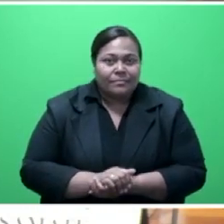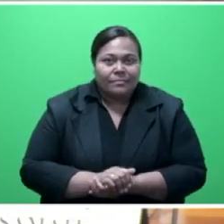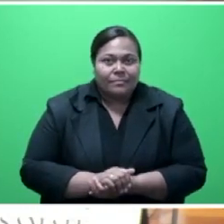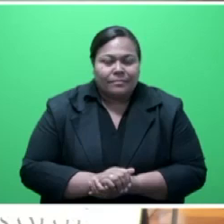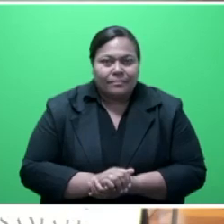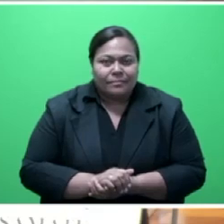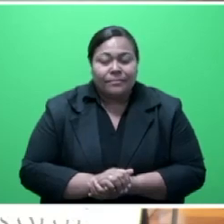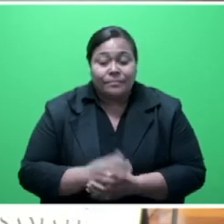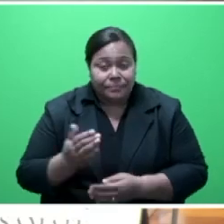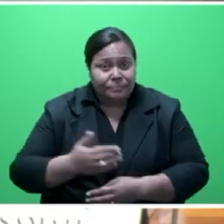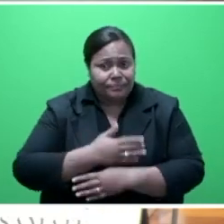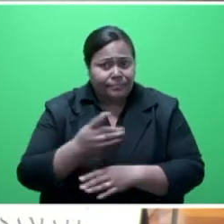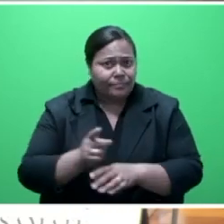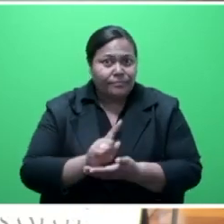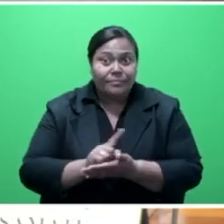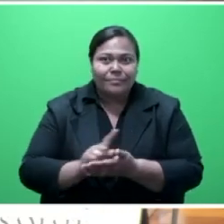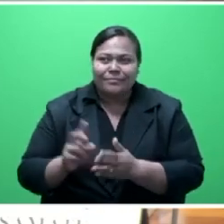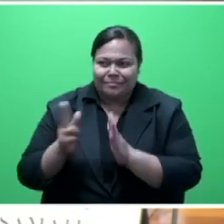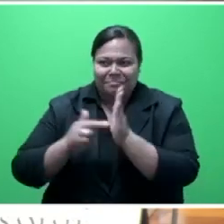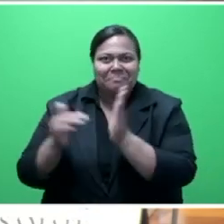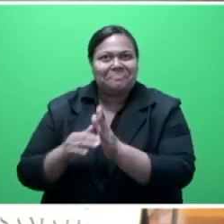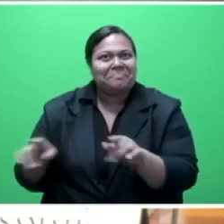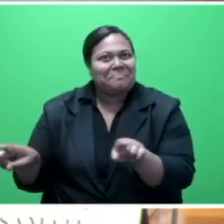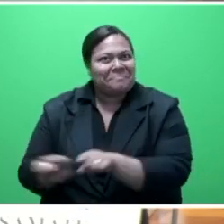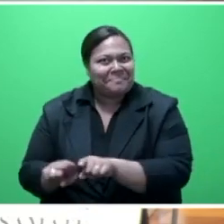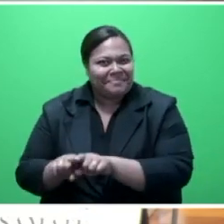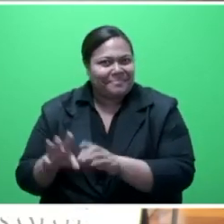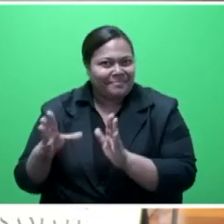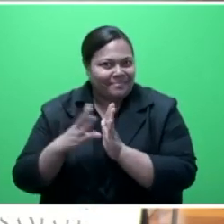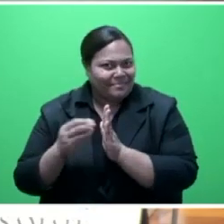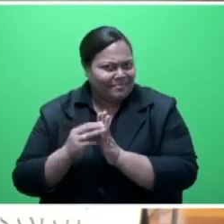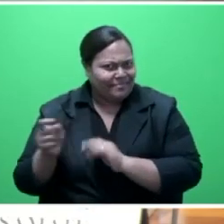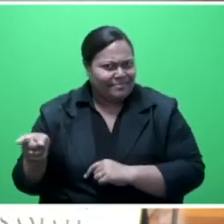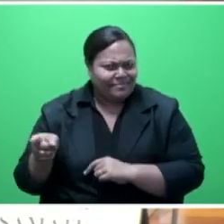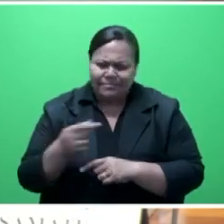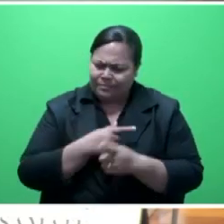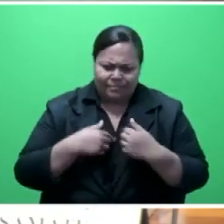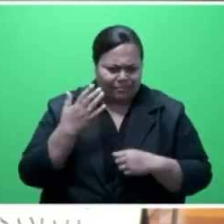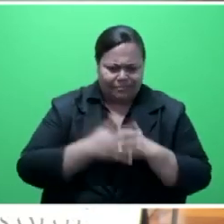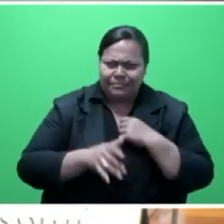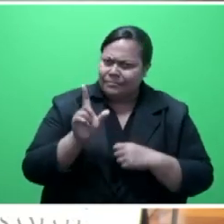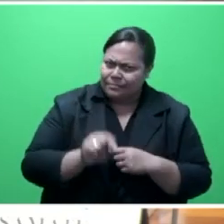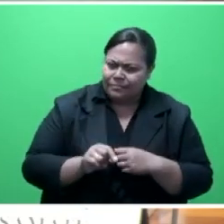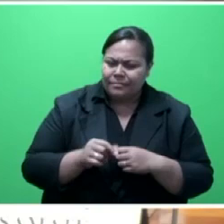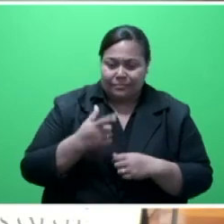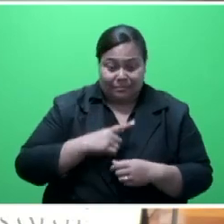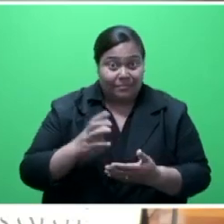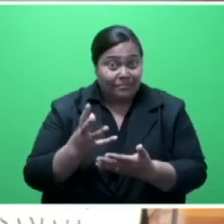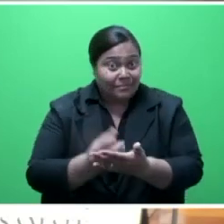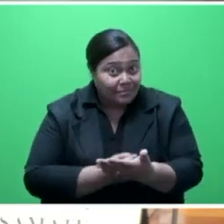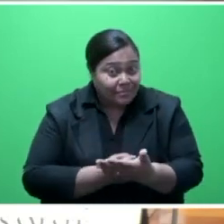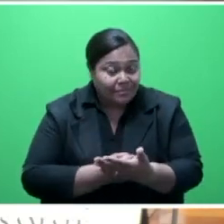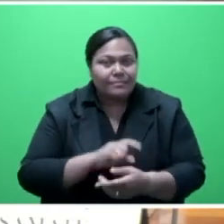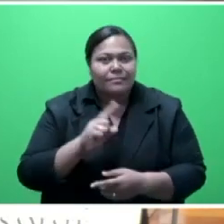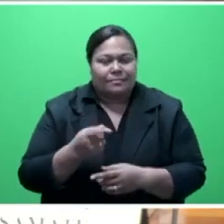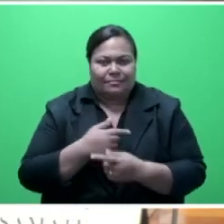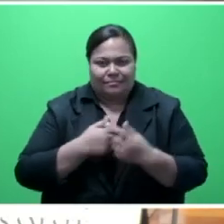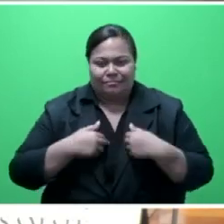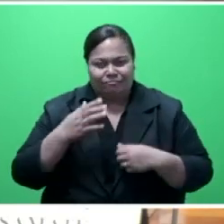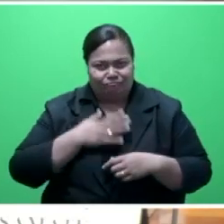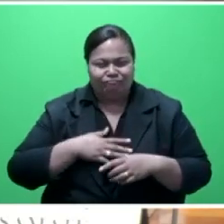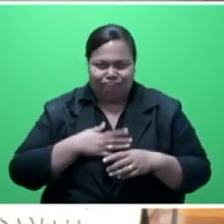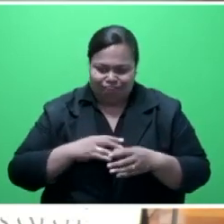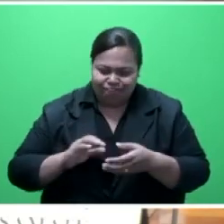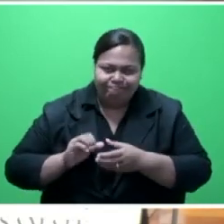almost identically, by New Zealand. We didn't do that because it saved a large sum of money. We did it to stand in solidarity with all